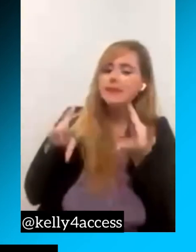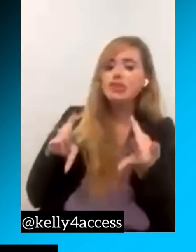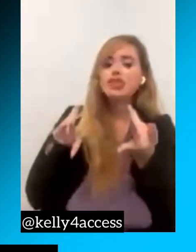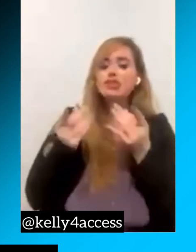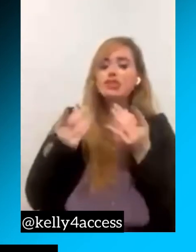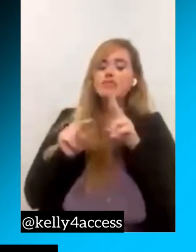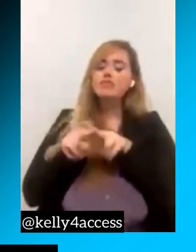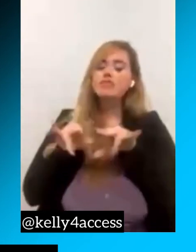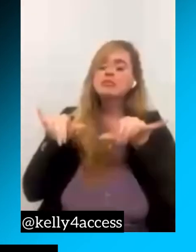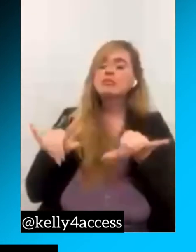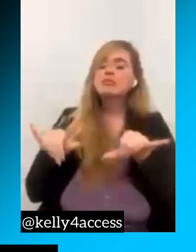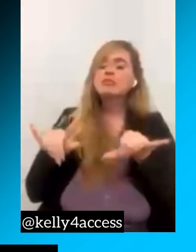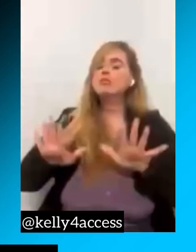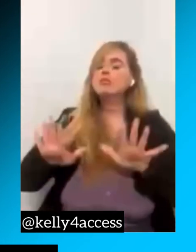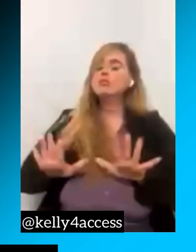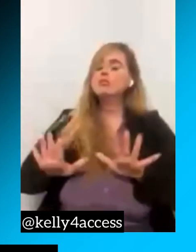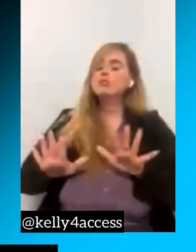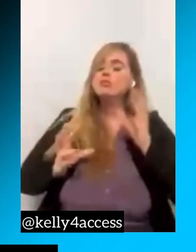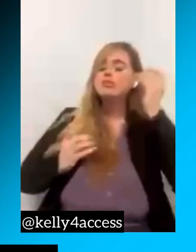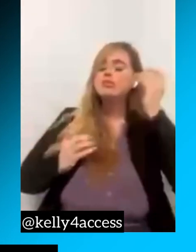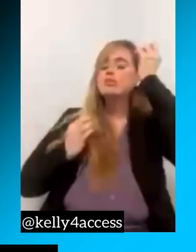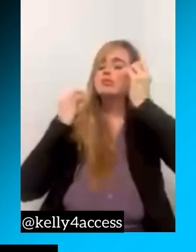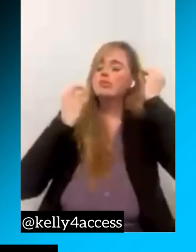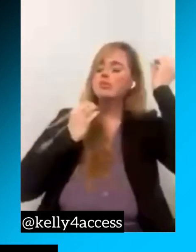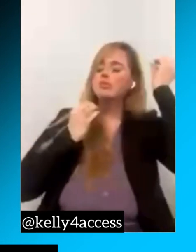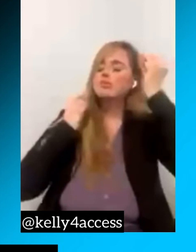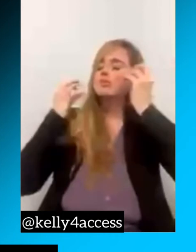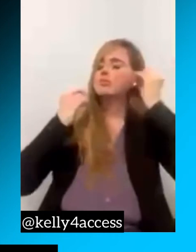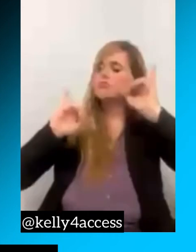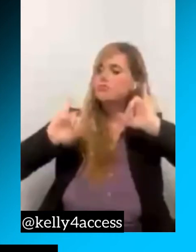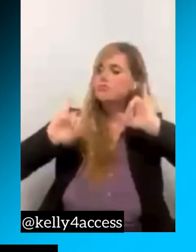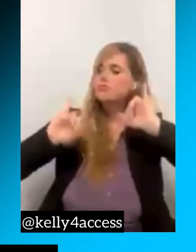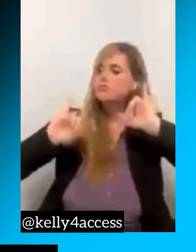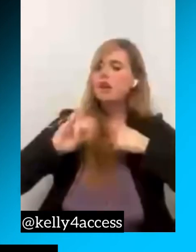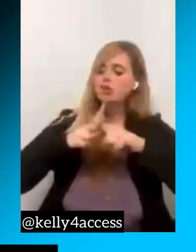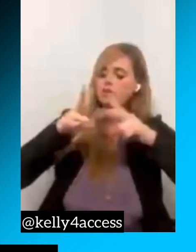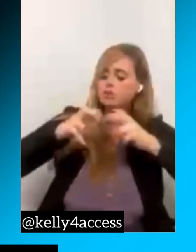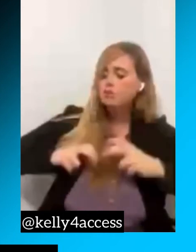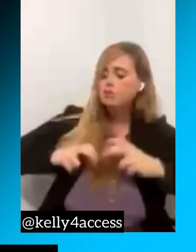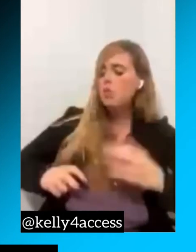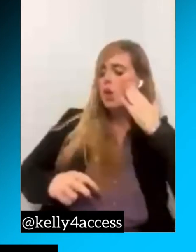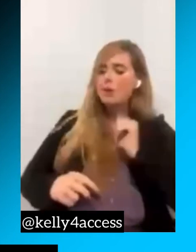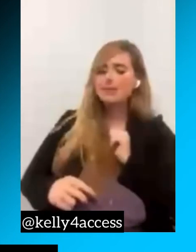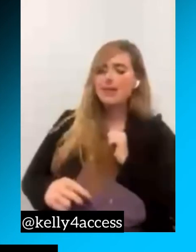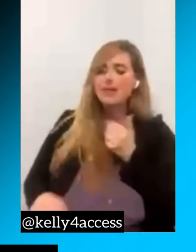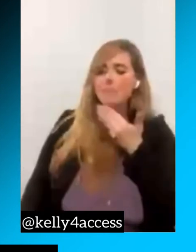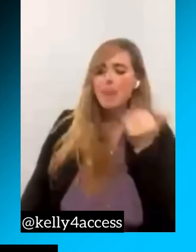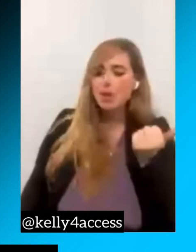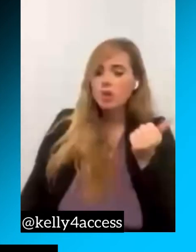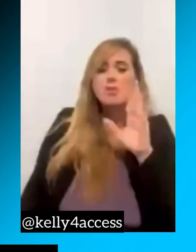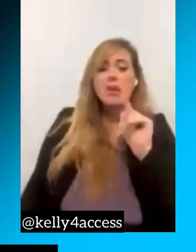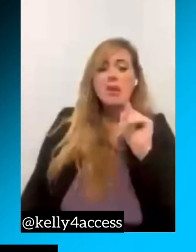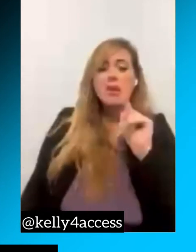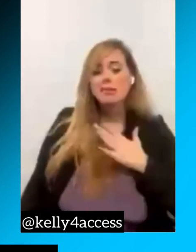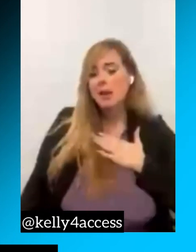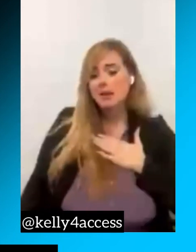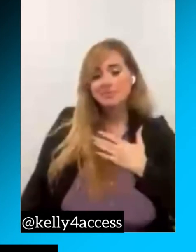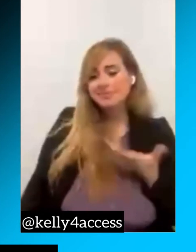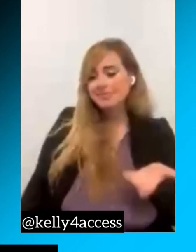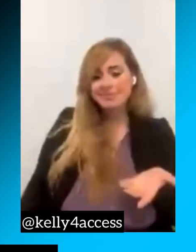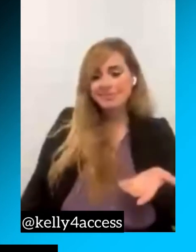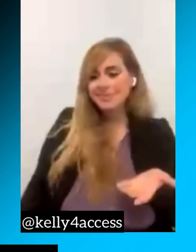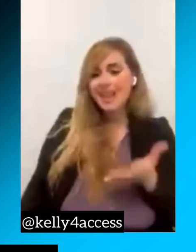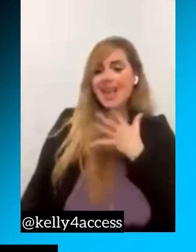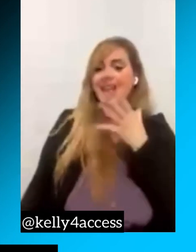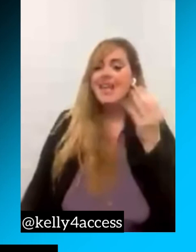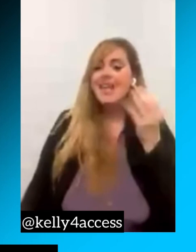and listening to my thoughts and stuff like that, I can really get to know myself even better. But that's just me. And there are